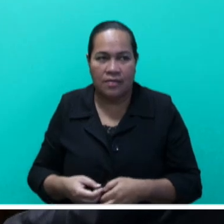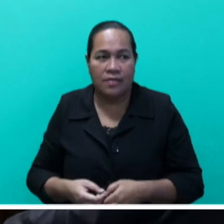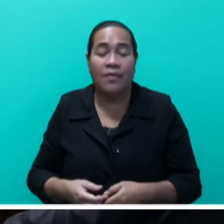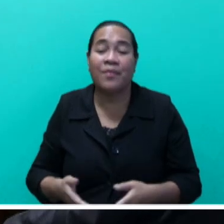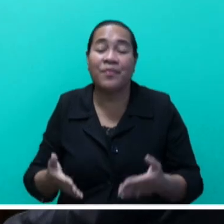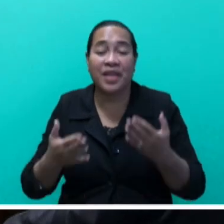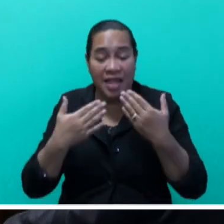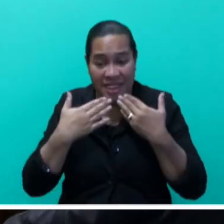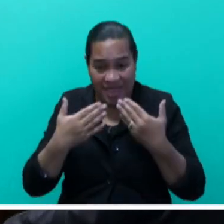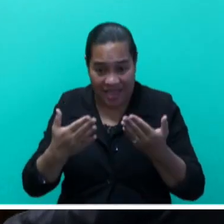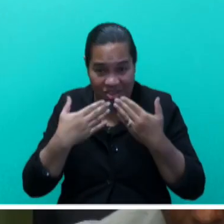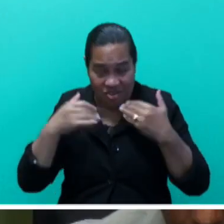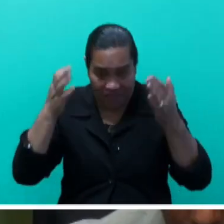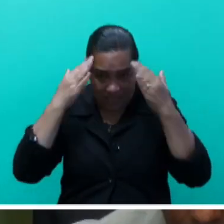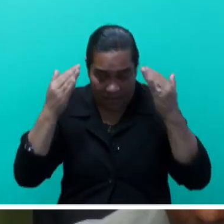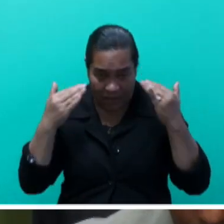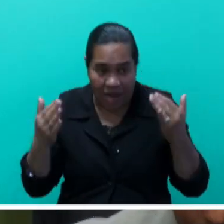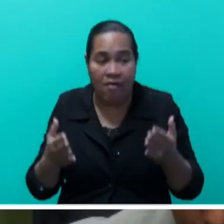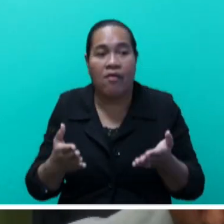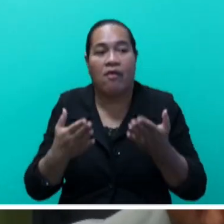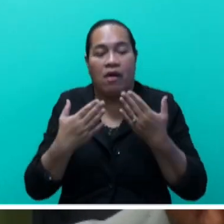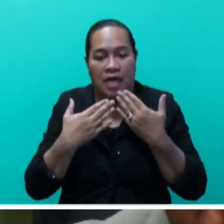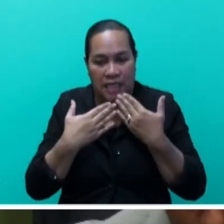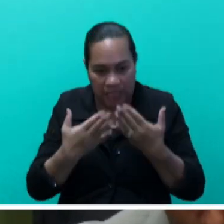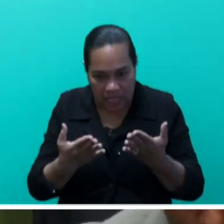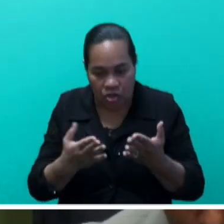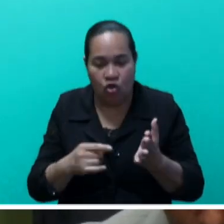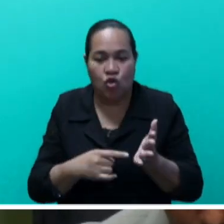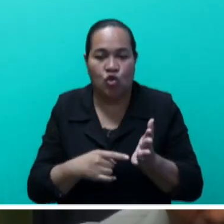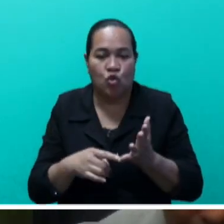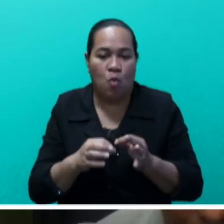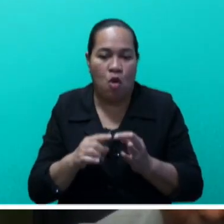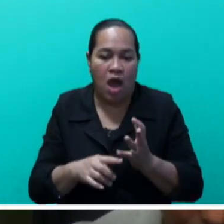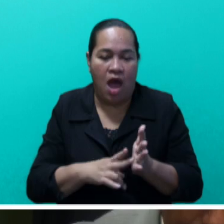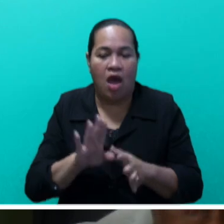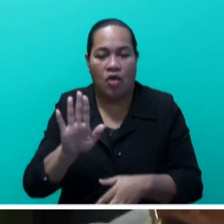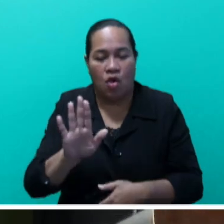Thank you, Honourable Speaker, and thank you to Honourable Tumbuna for the question.